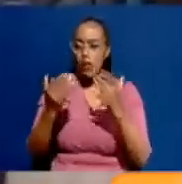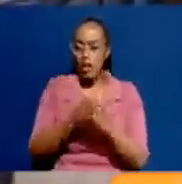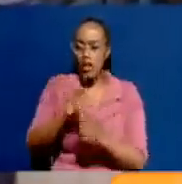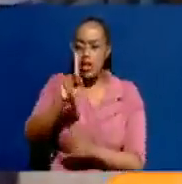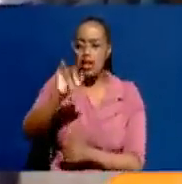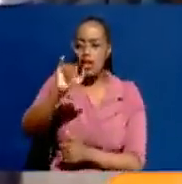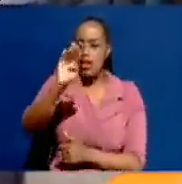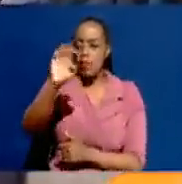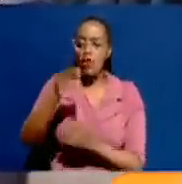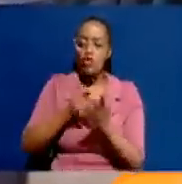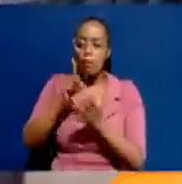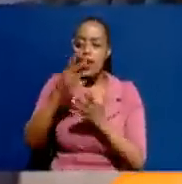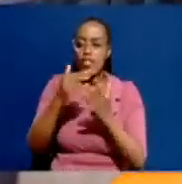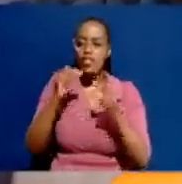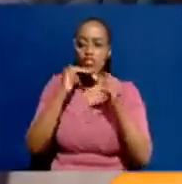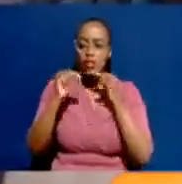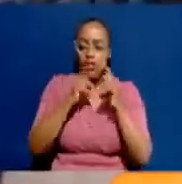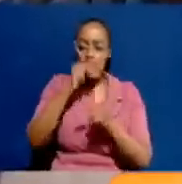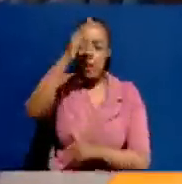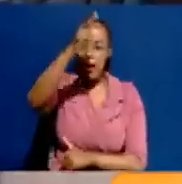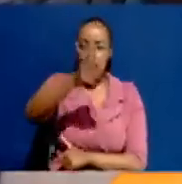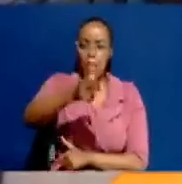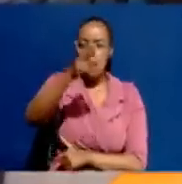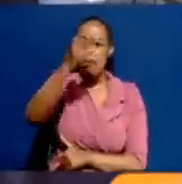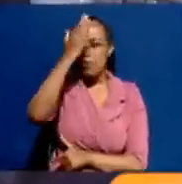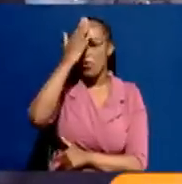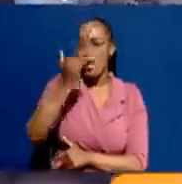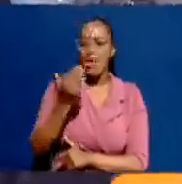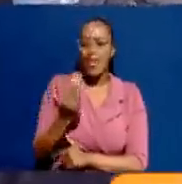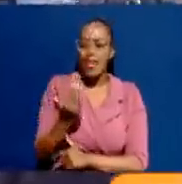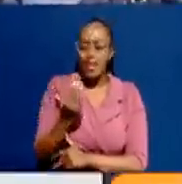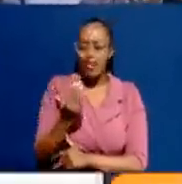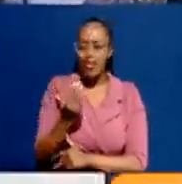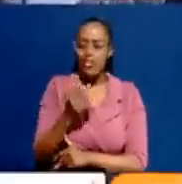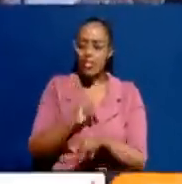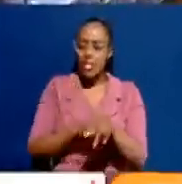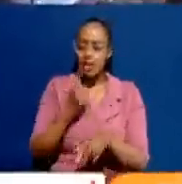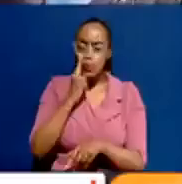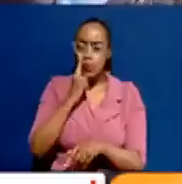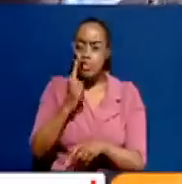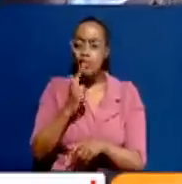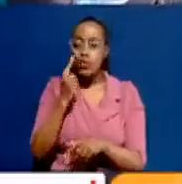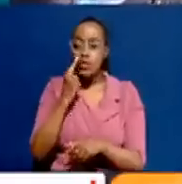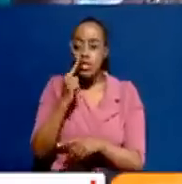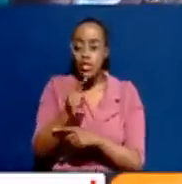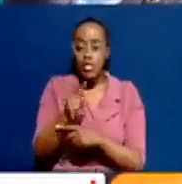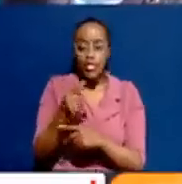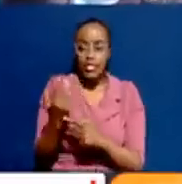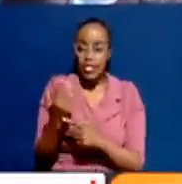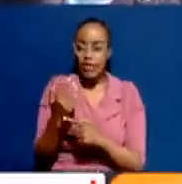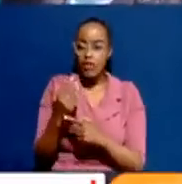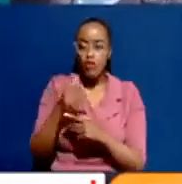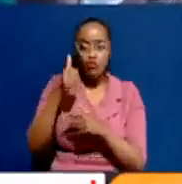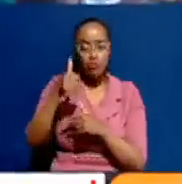Kibuye kununua vitu zake ya hoteli. Sasa yeye amepigwa risasi juu ya nini? Hata mkiangalia hapo, mnaona tu hiyo kitu si bure, si mbaya,